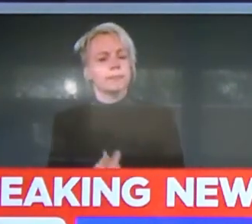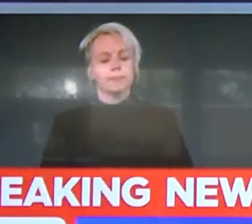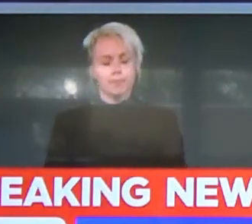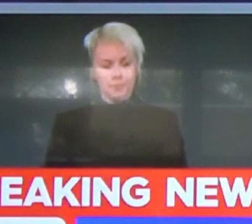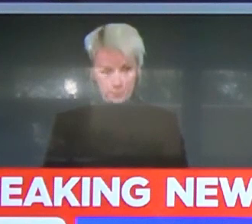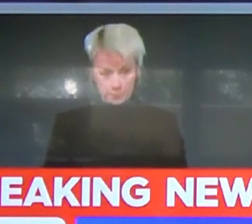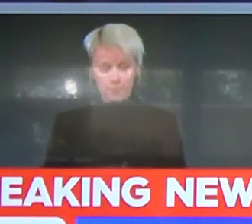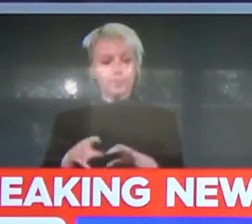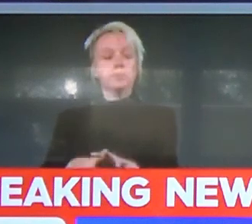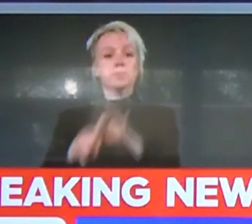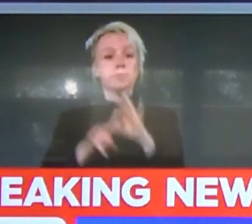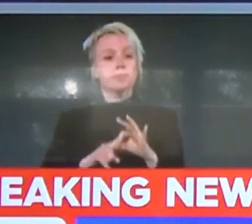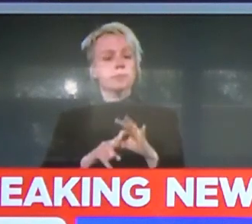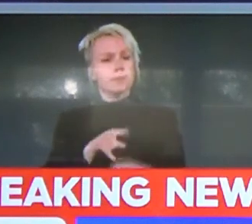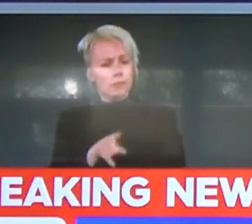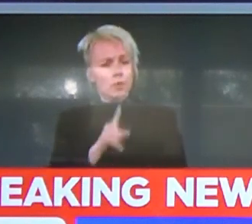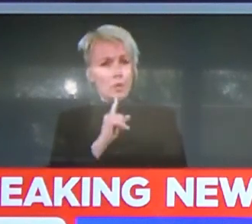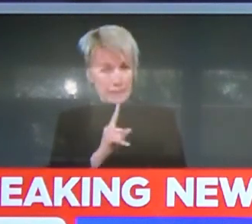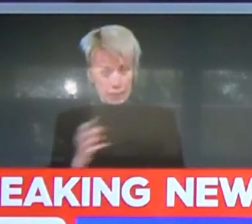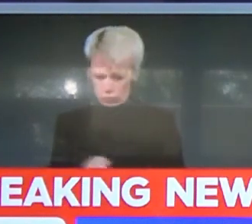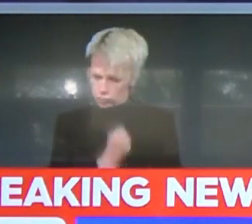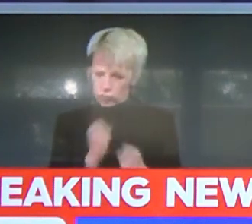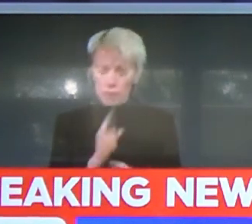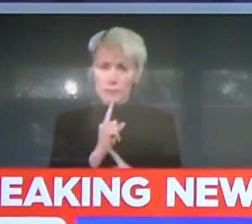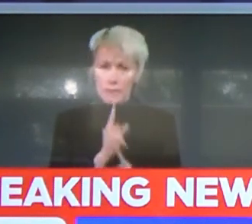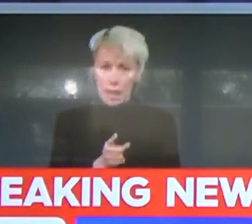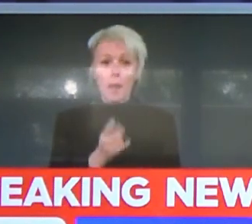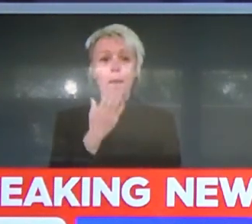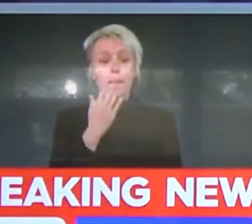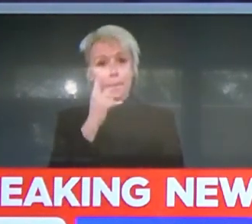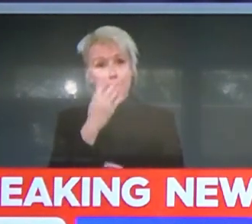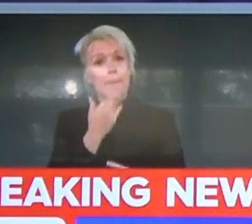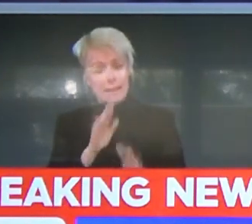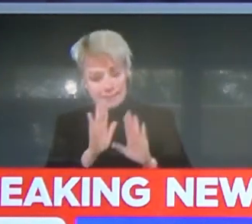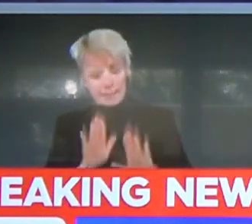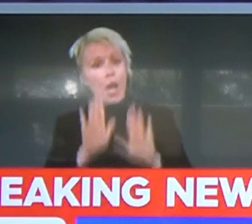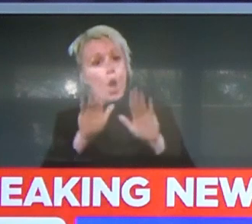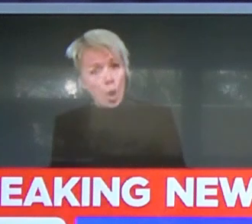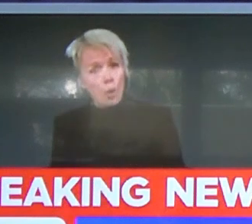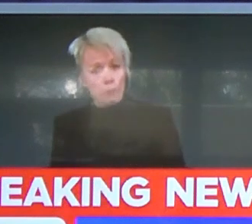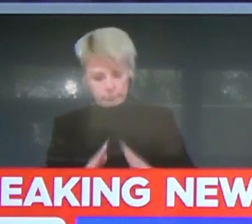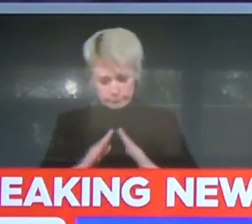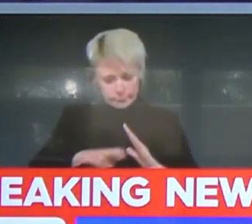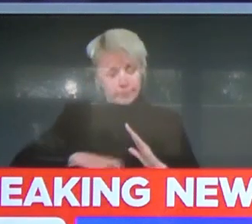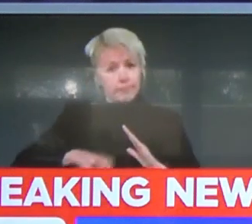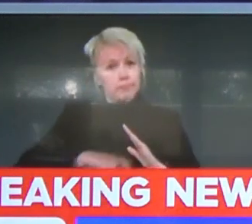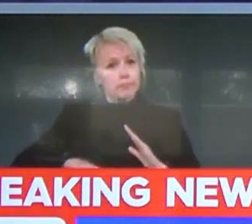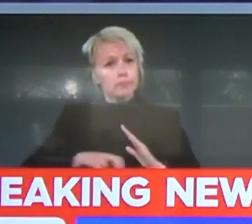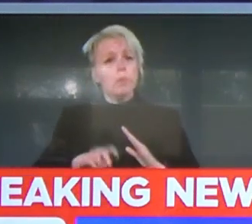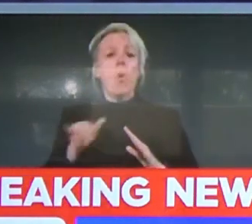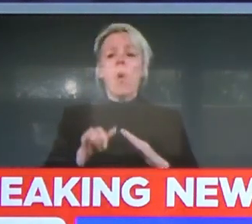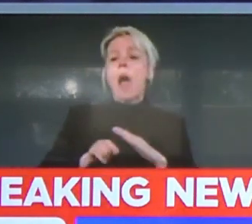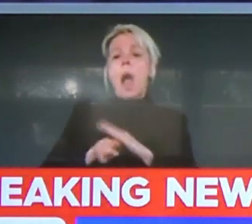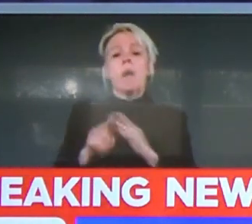that's my question. You're now strongly advising people to stay in their homes. the need for